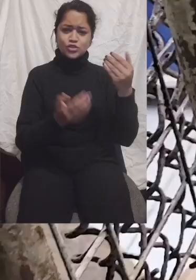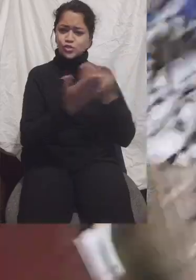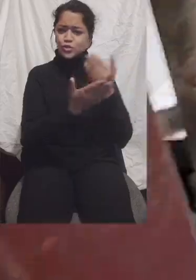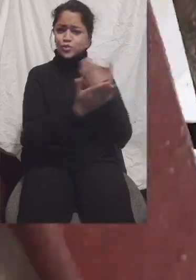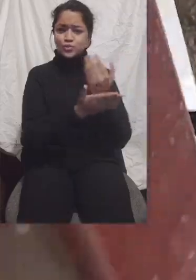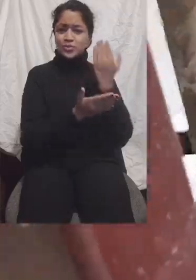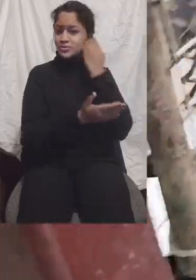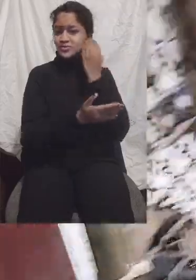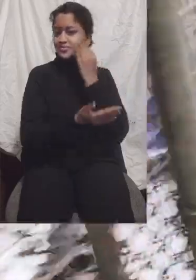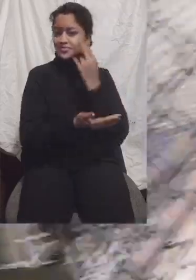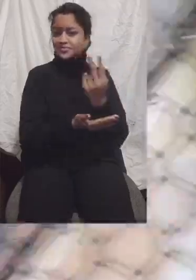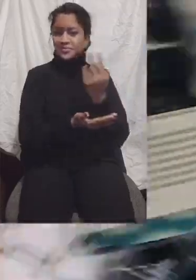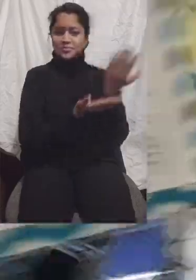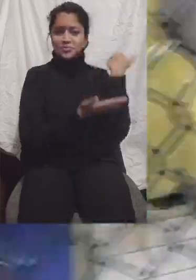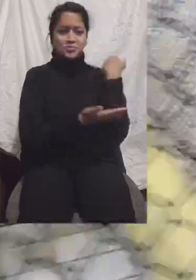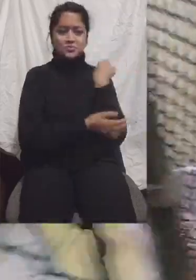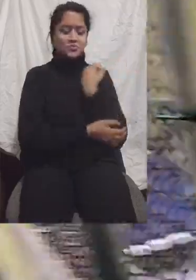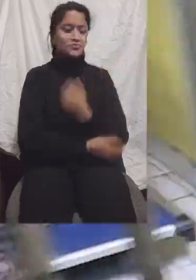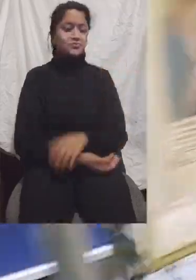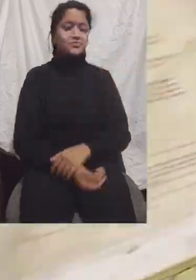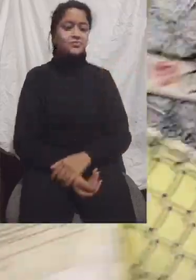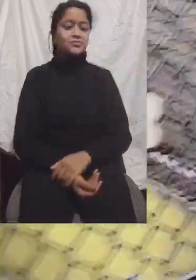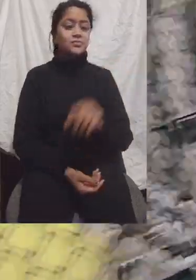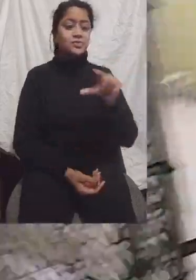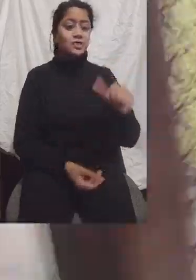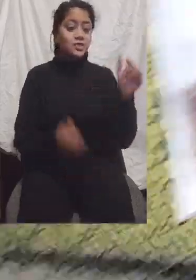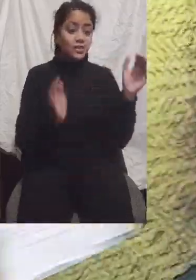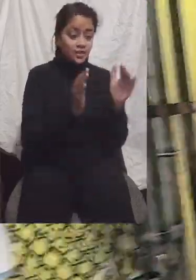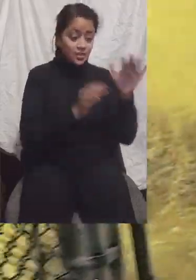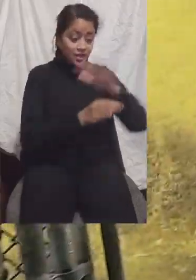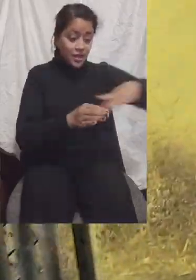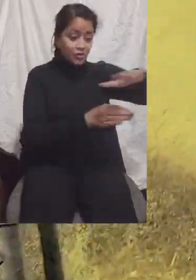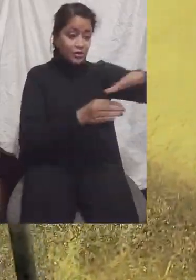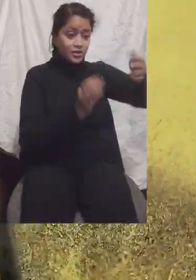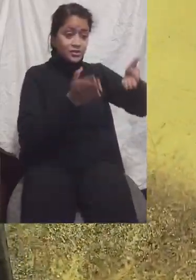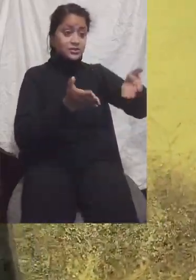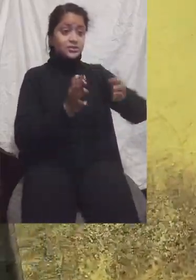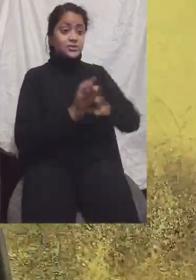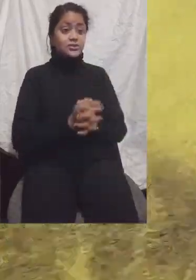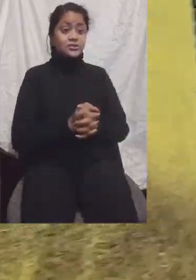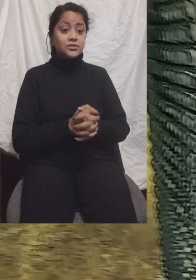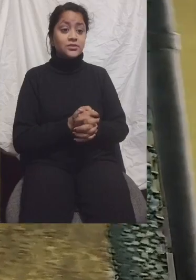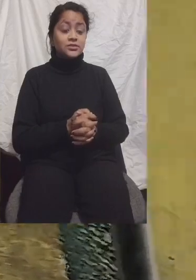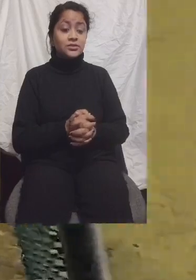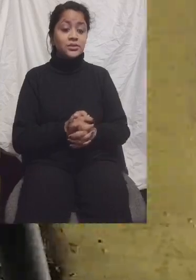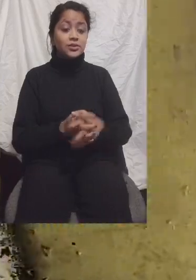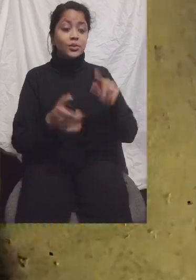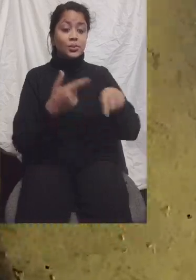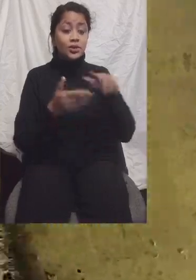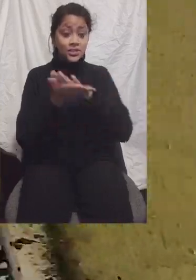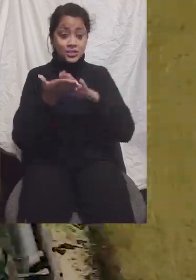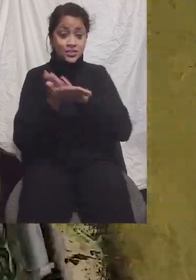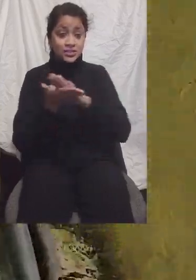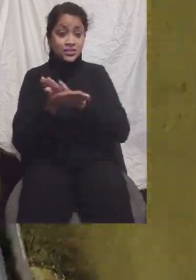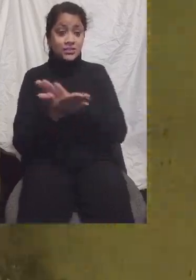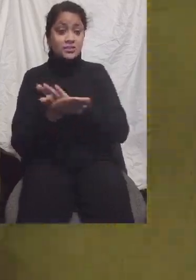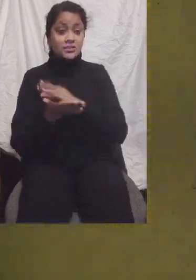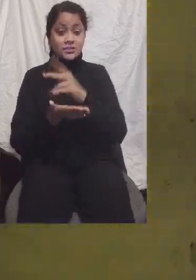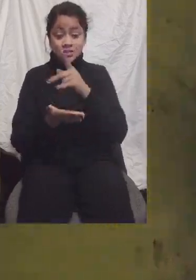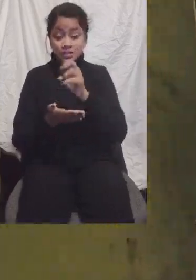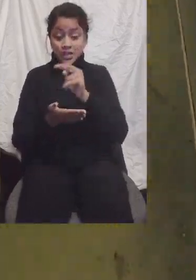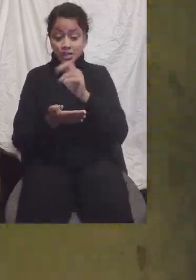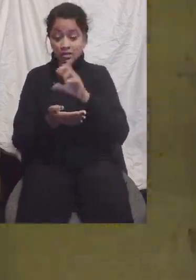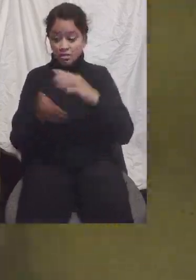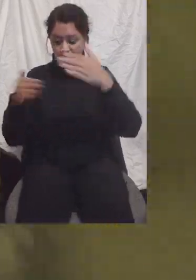That dog is new. I that dog. And then we have this little area here where when they clean the kennels,